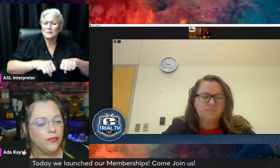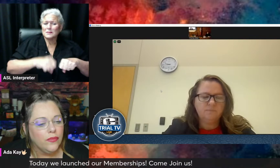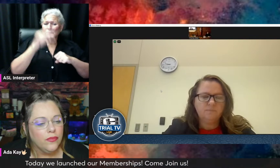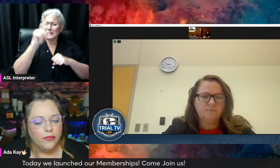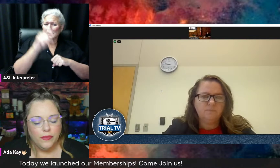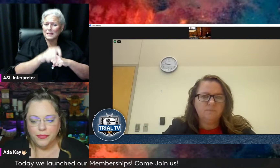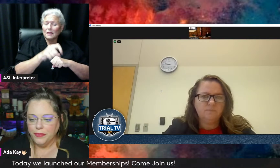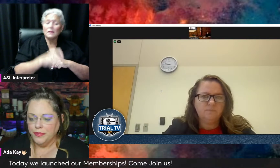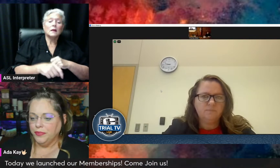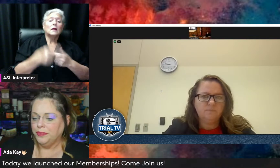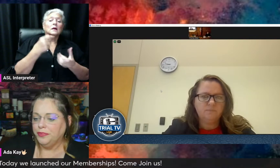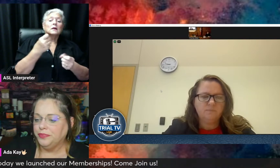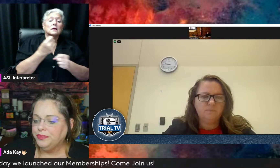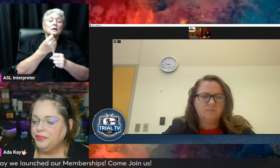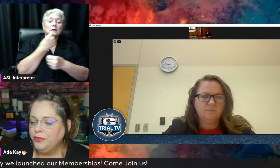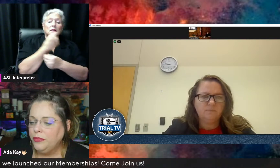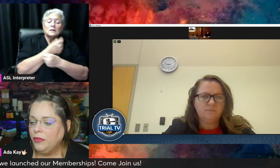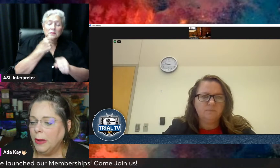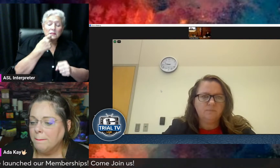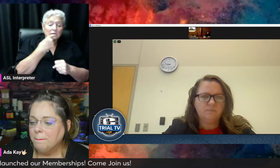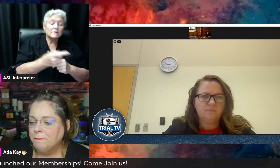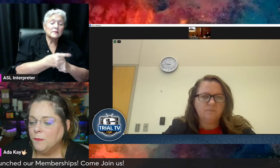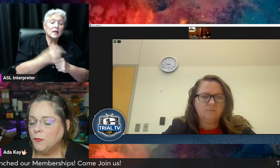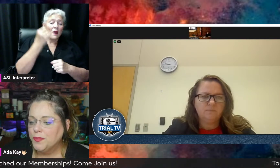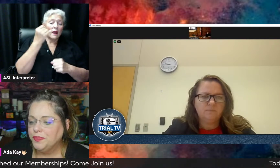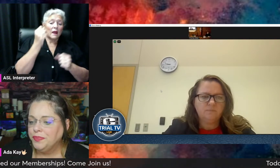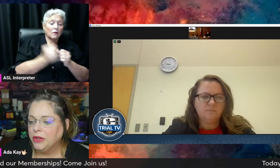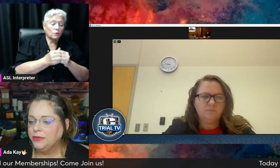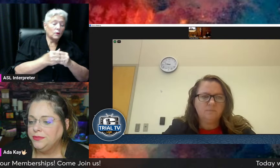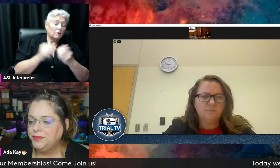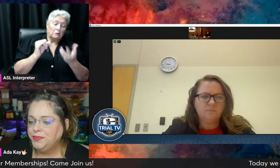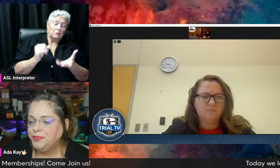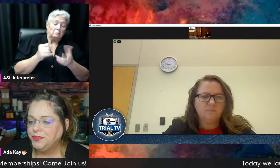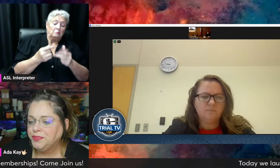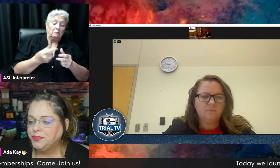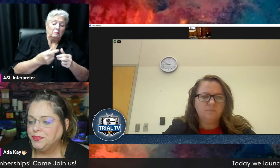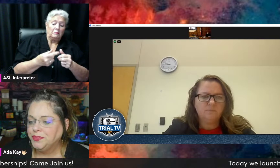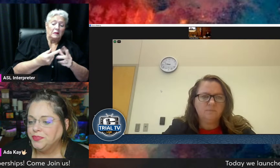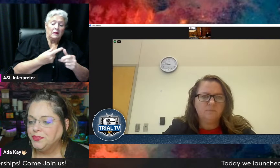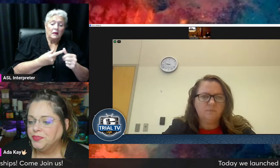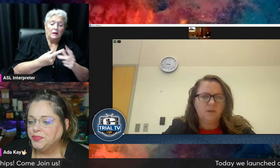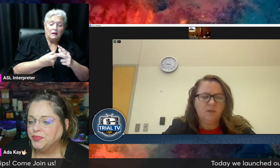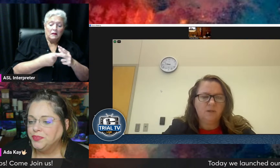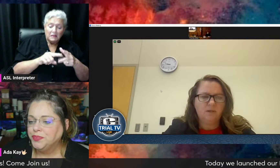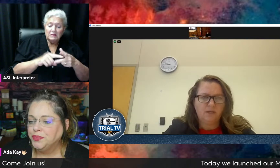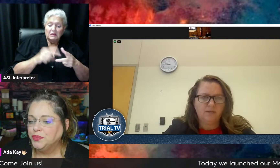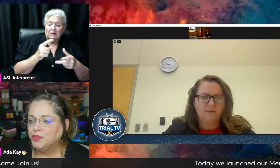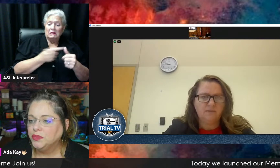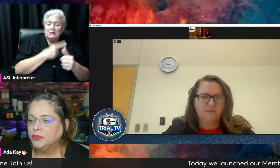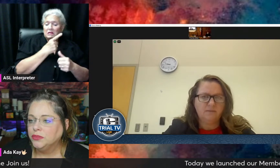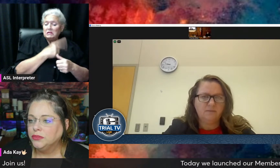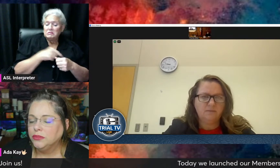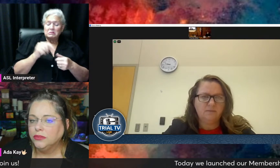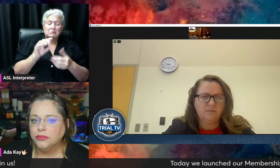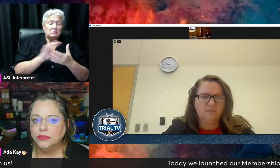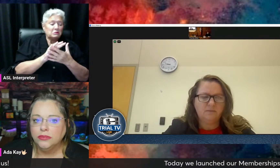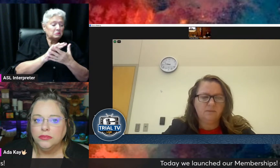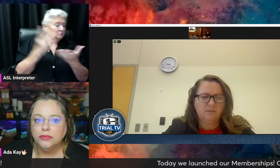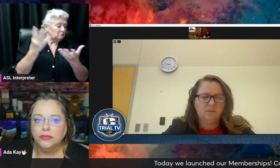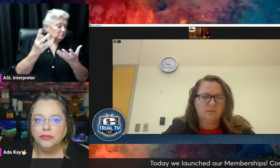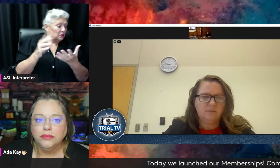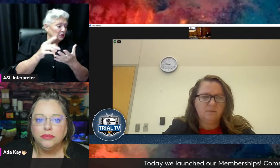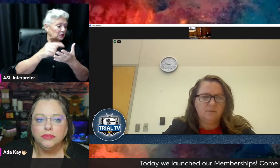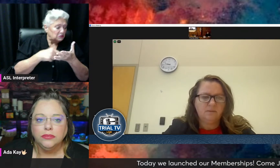an initial screening, came up with nothing, that there would be no further testing? Yes, And if you come